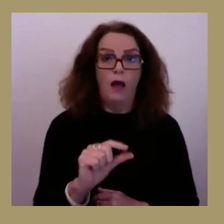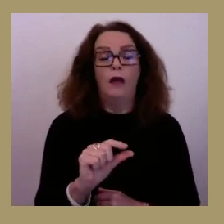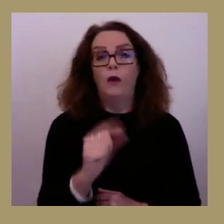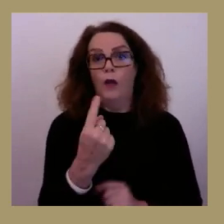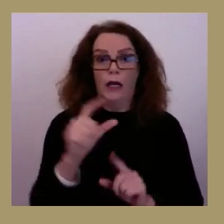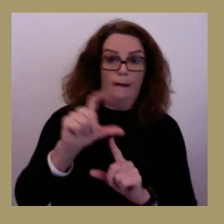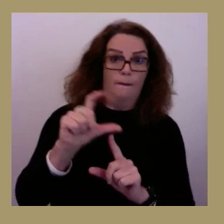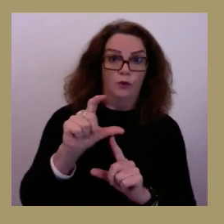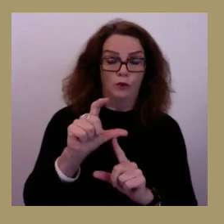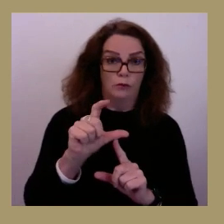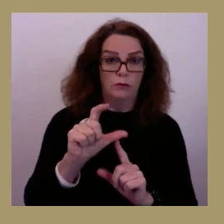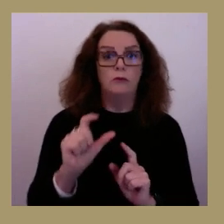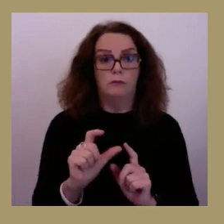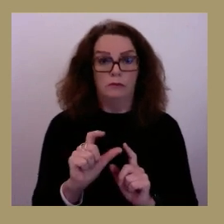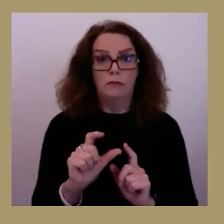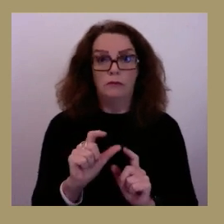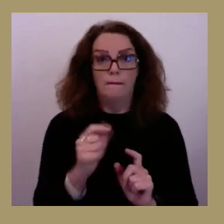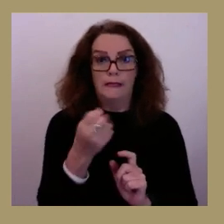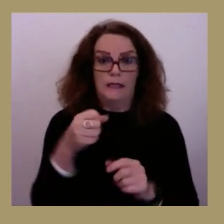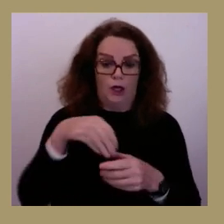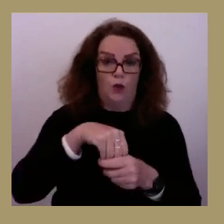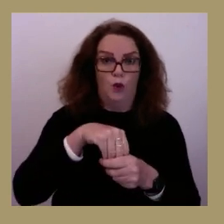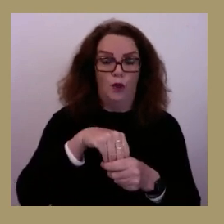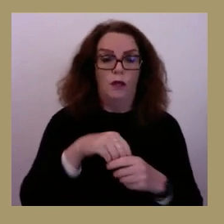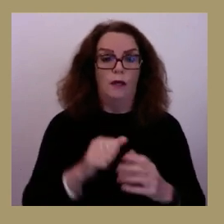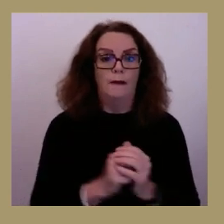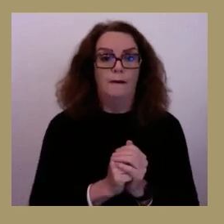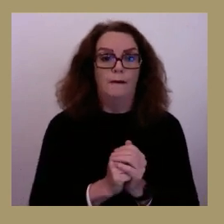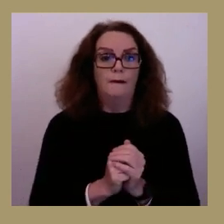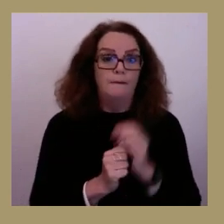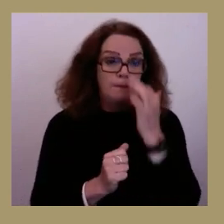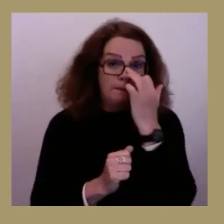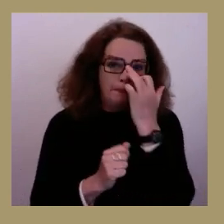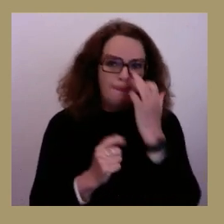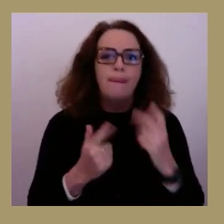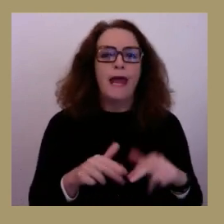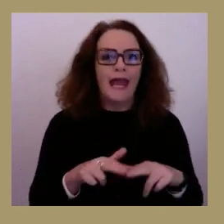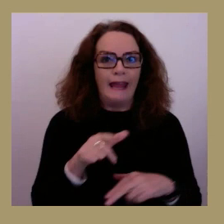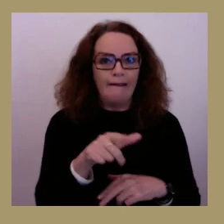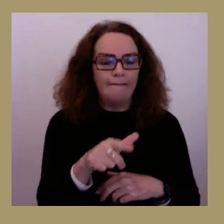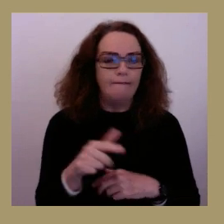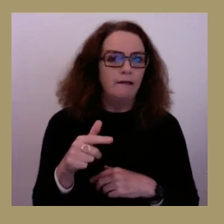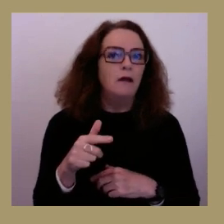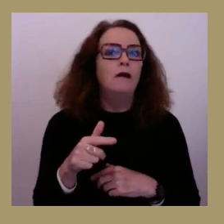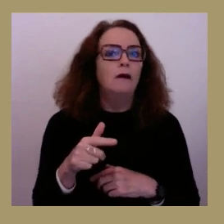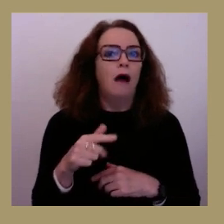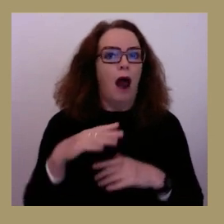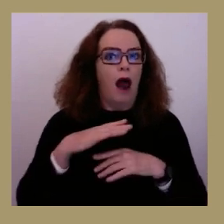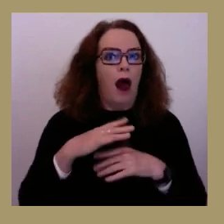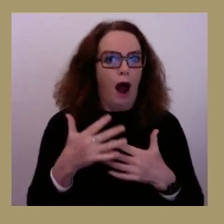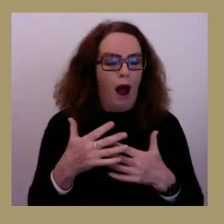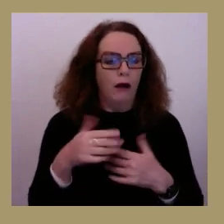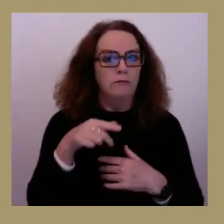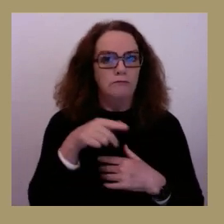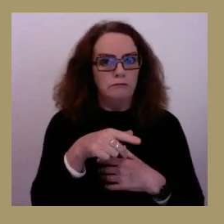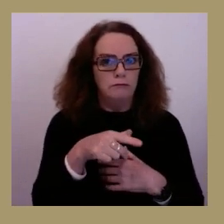also as well. If the phone provides a suggested strong password, you can simply delete your password and add a password of